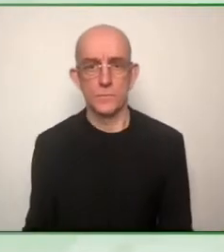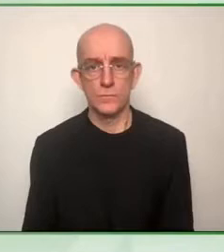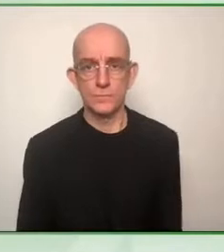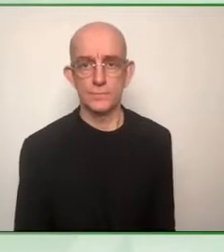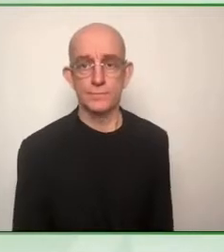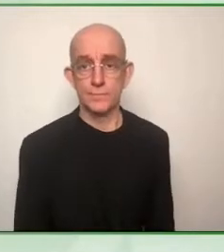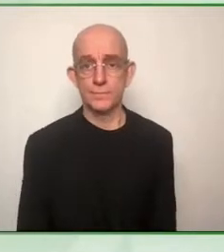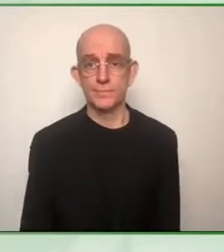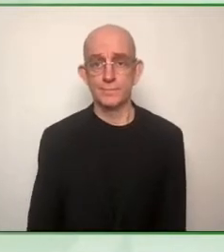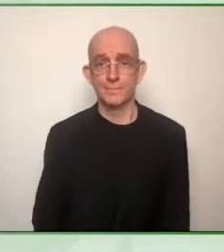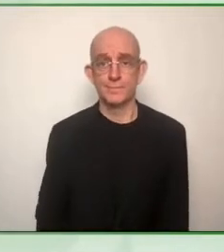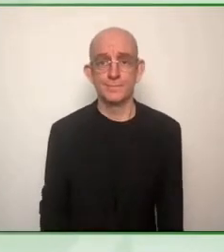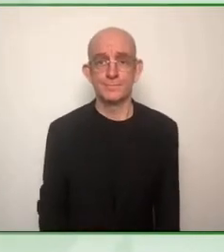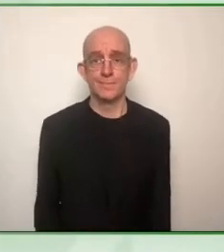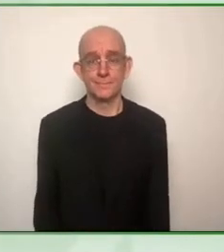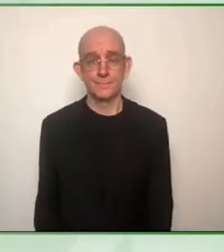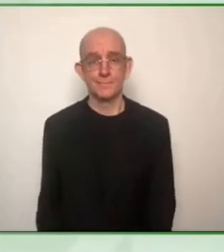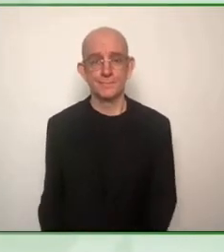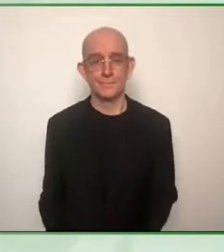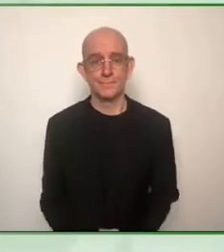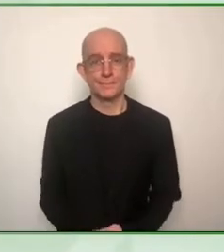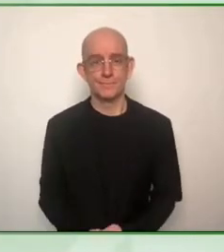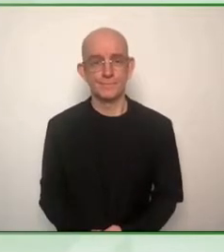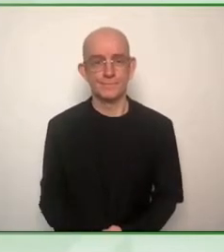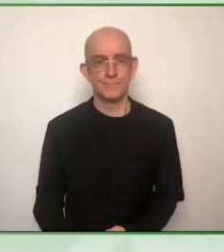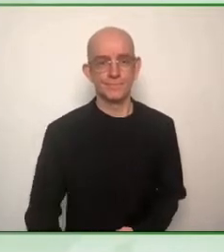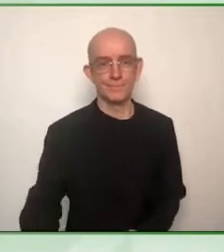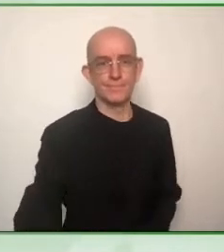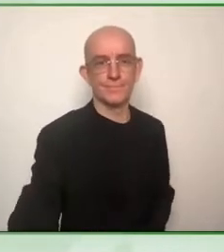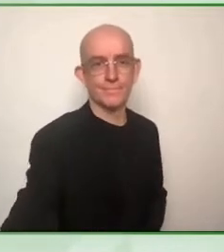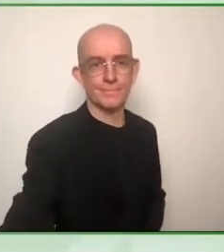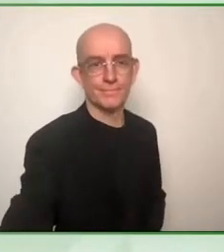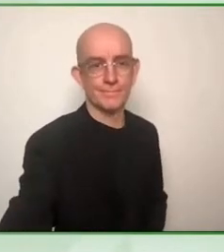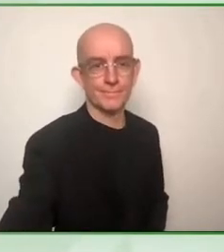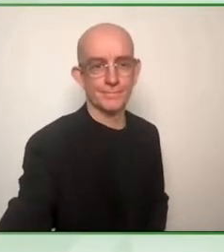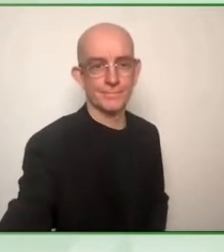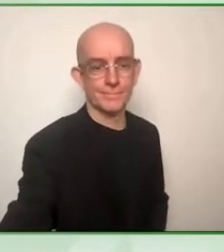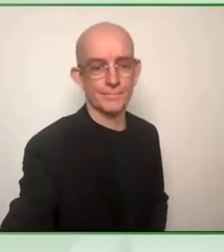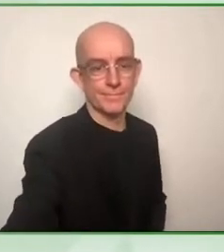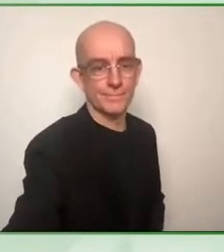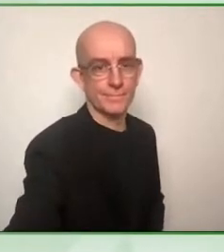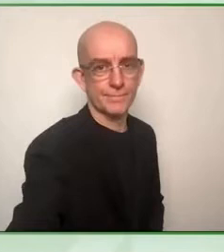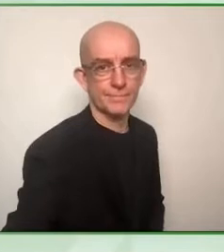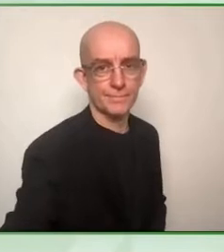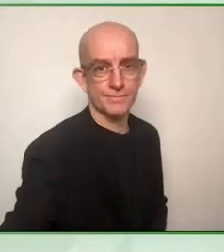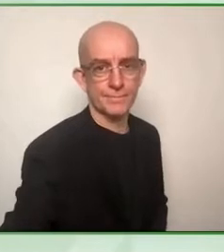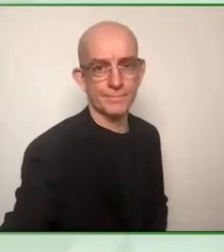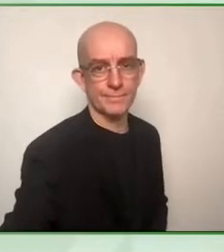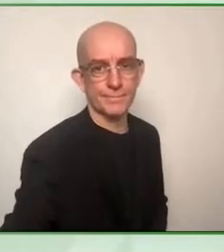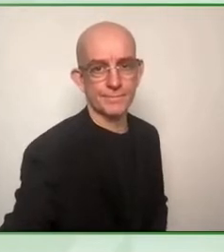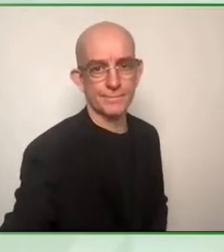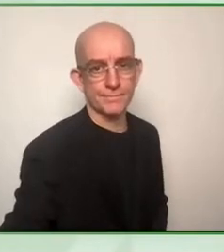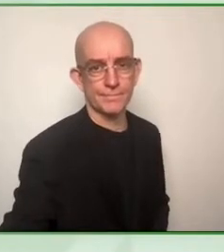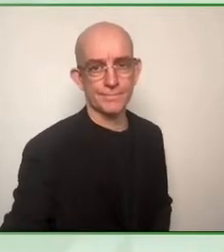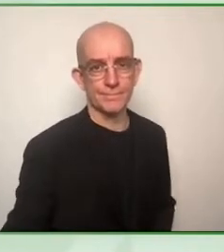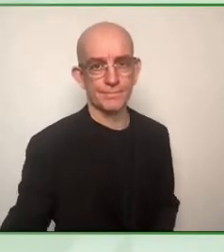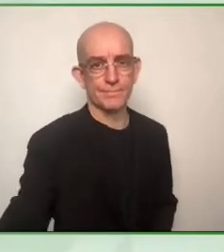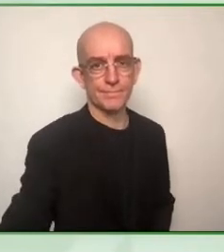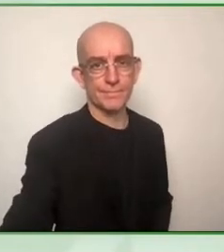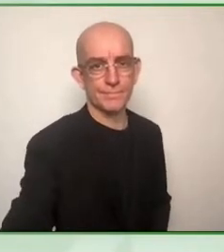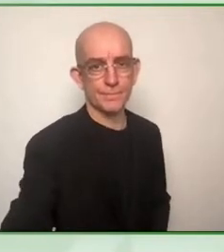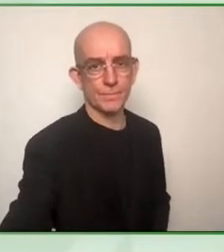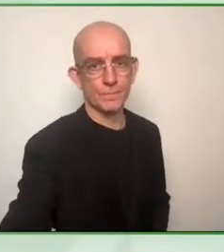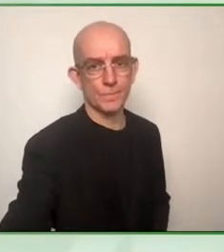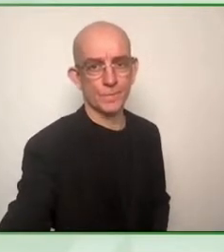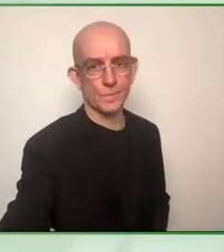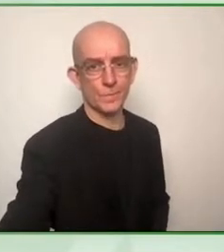Good morning, good early afternoon to you. We are broadcasting here from the Zero Project Conference. This is a fireside